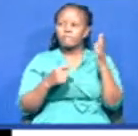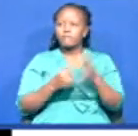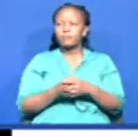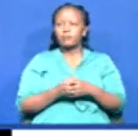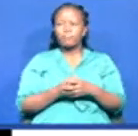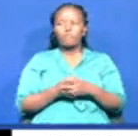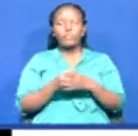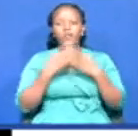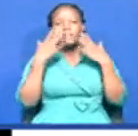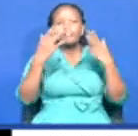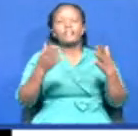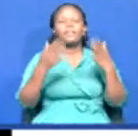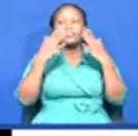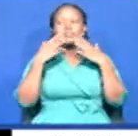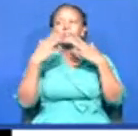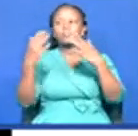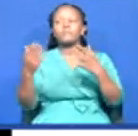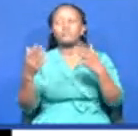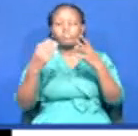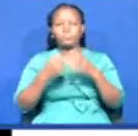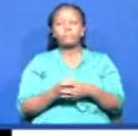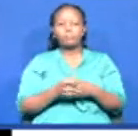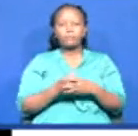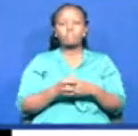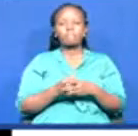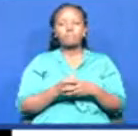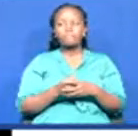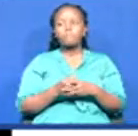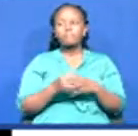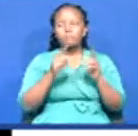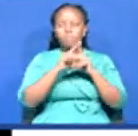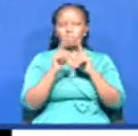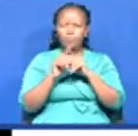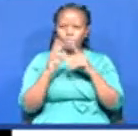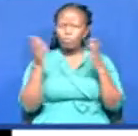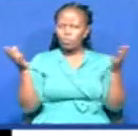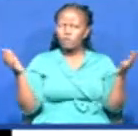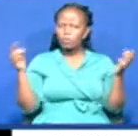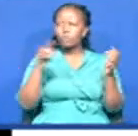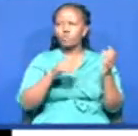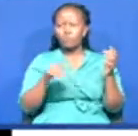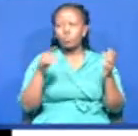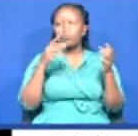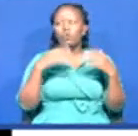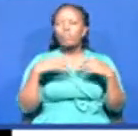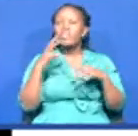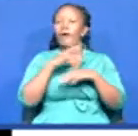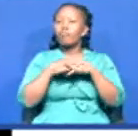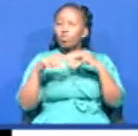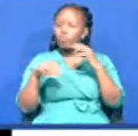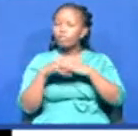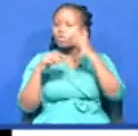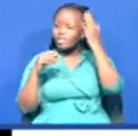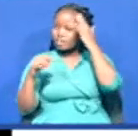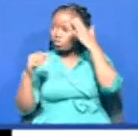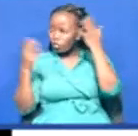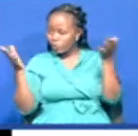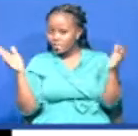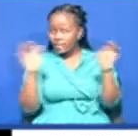Thank you very much, Mr. Matano. And there is comfort knowing that, you know, as members of the Kenya